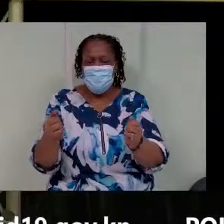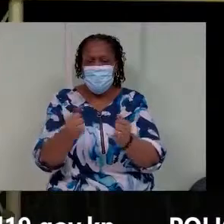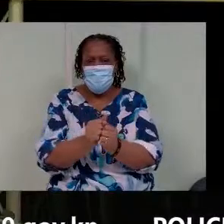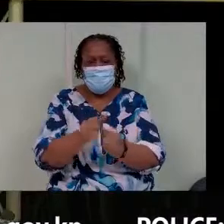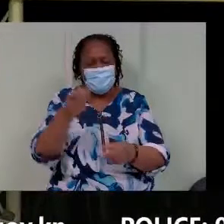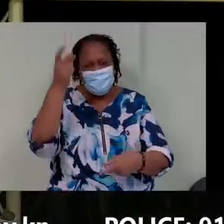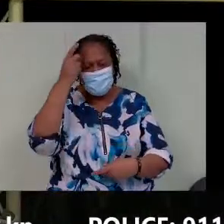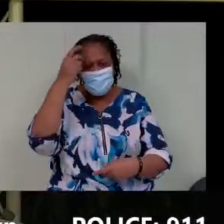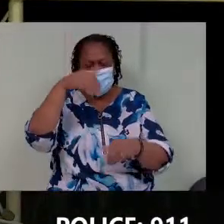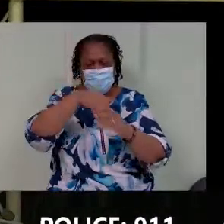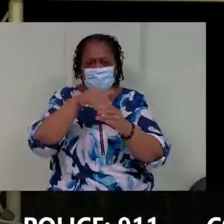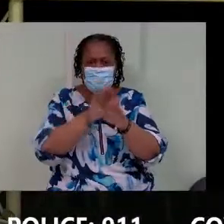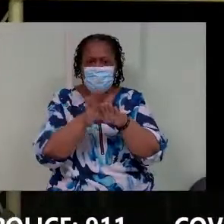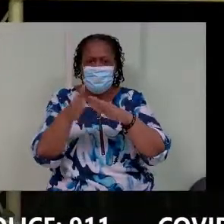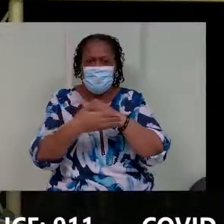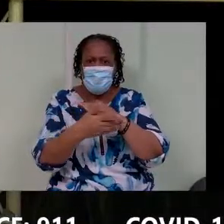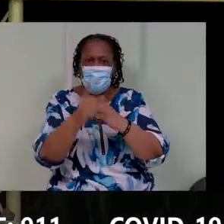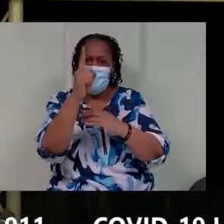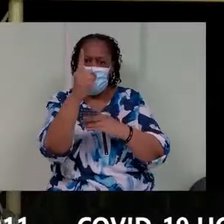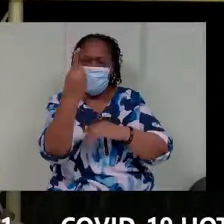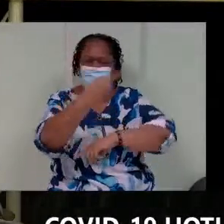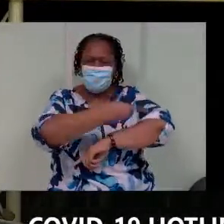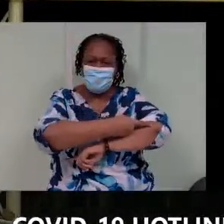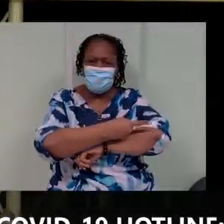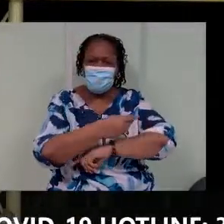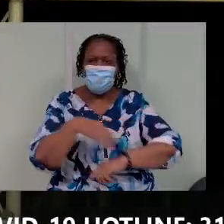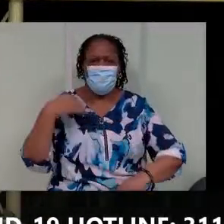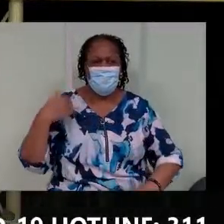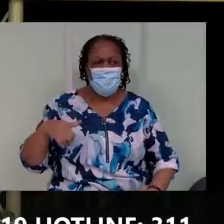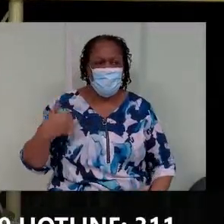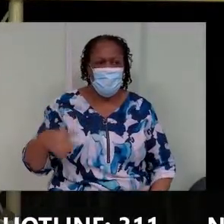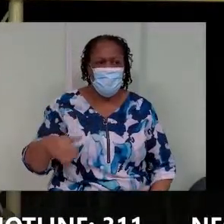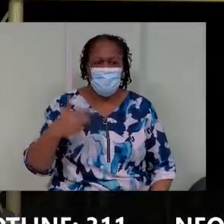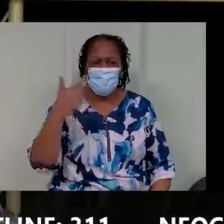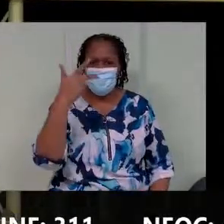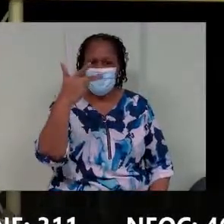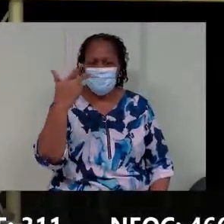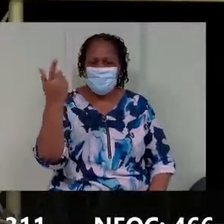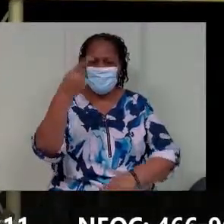a record high for them, and also 3 deaths.